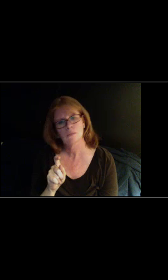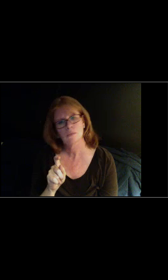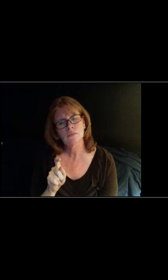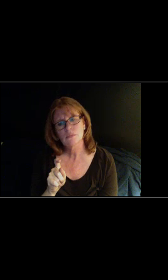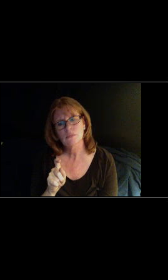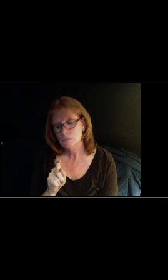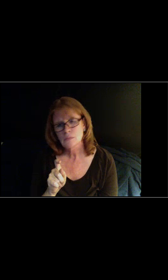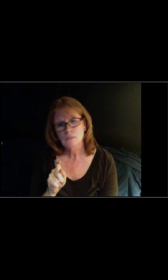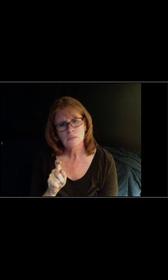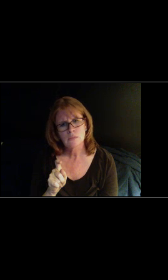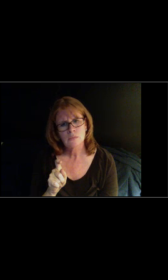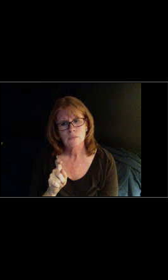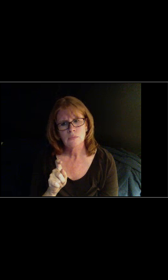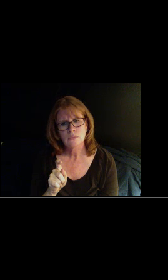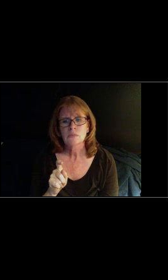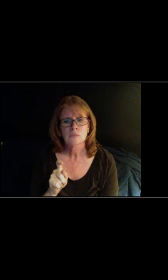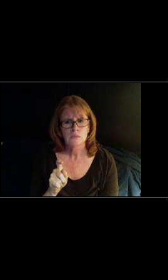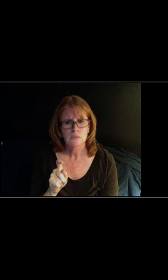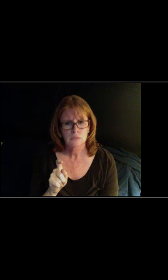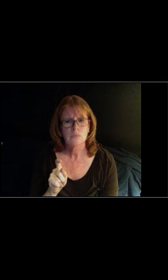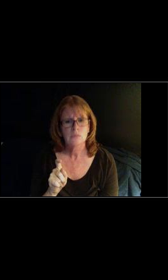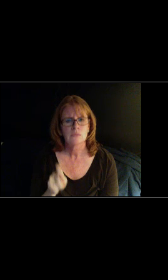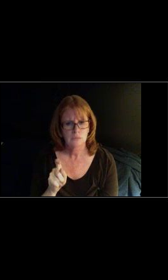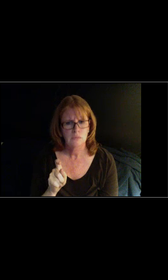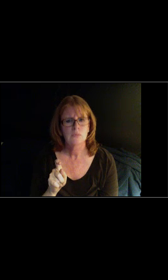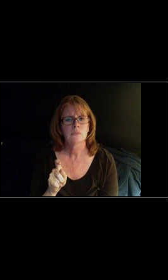And could you click again, Gary? Thank you.